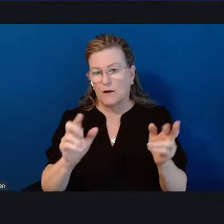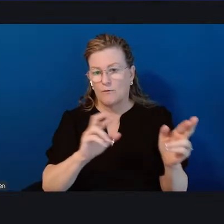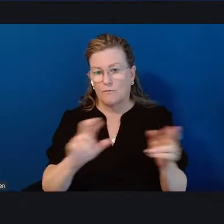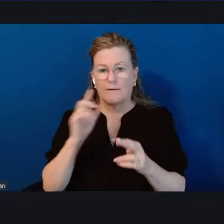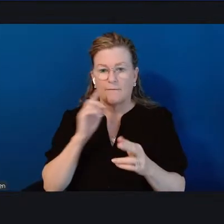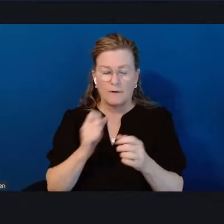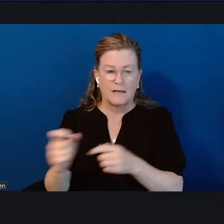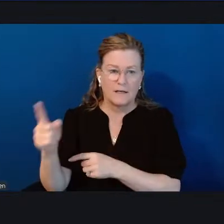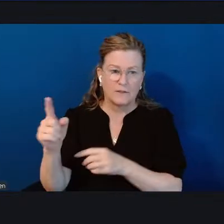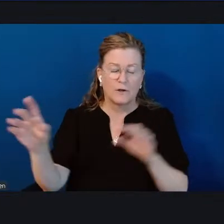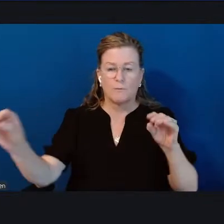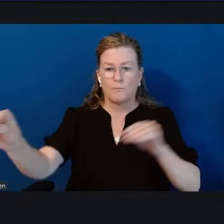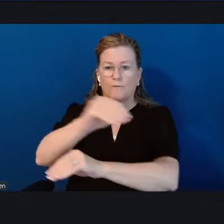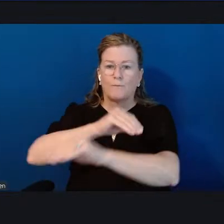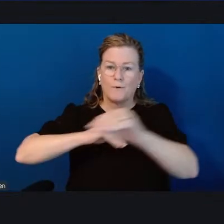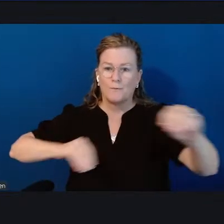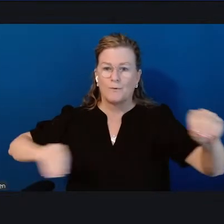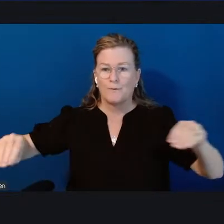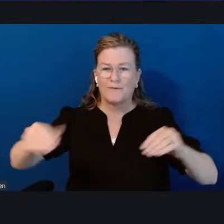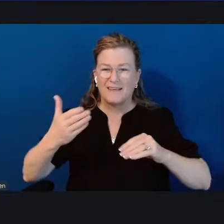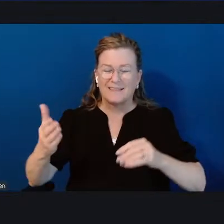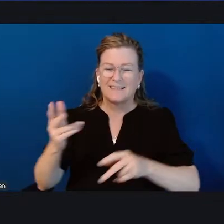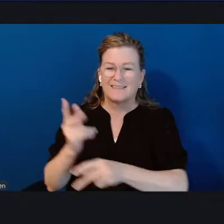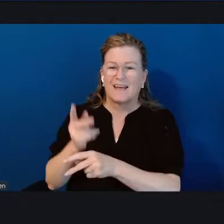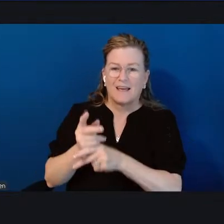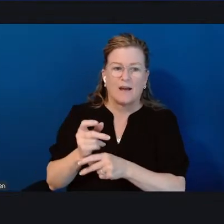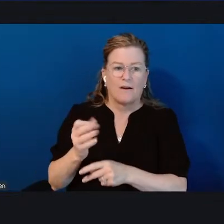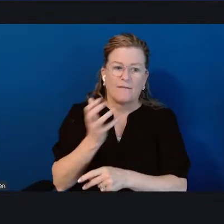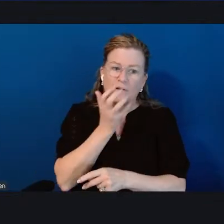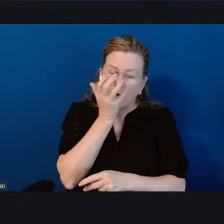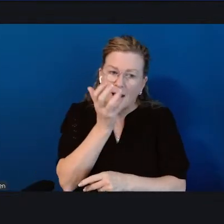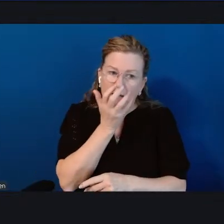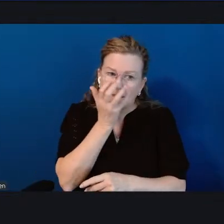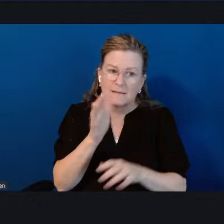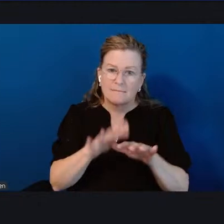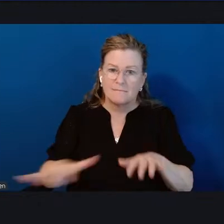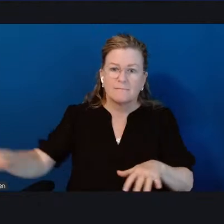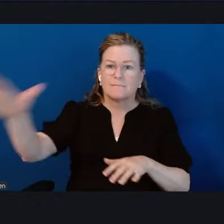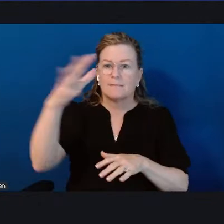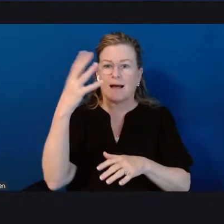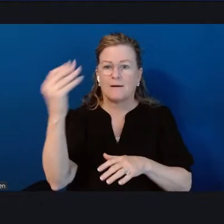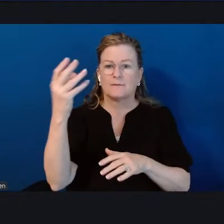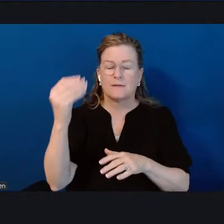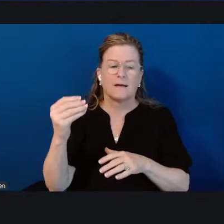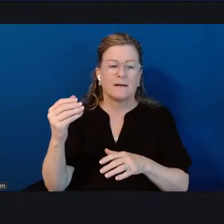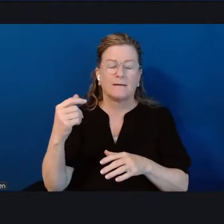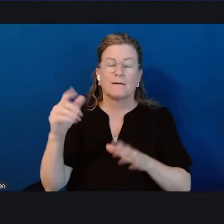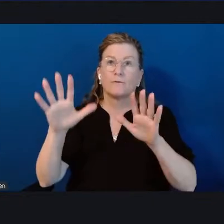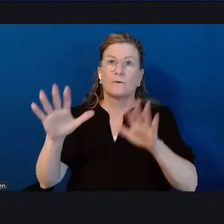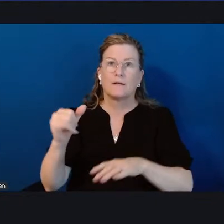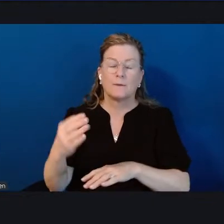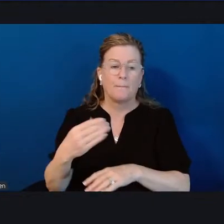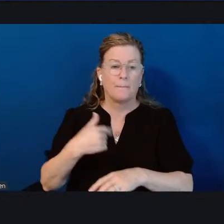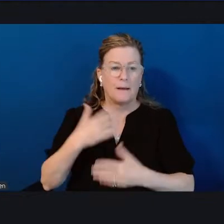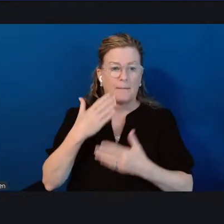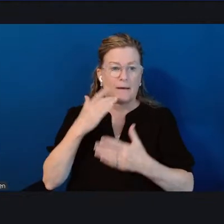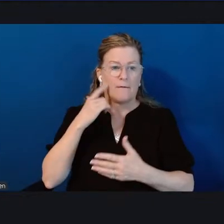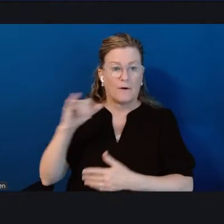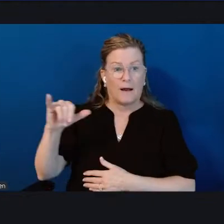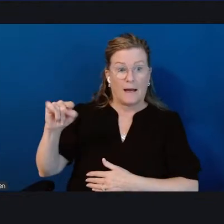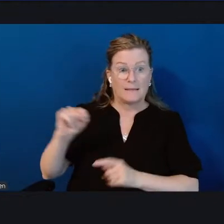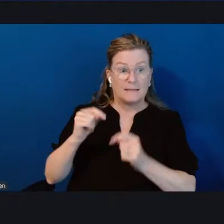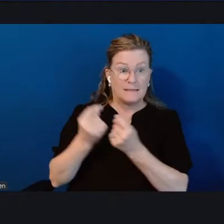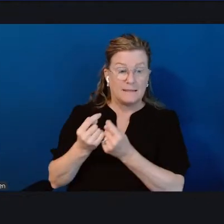moving things around, taking care of the grass and grounds work, and they do a great job of that. And I'm really thankful to the IT team,